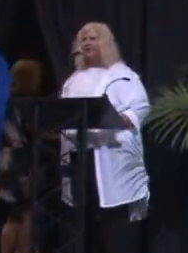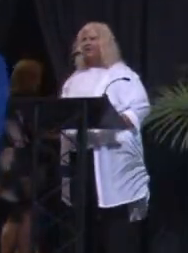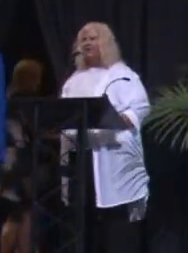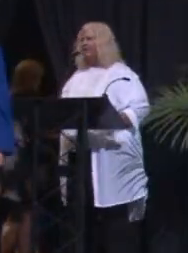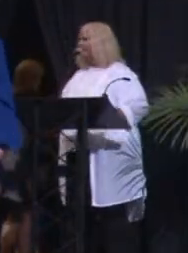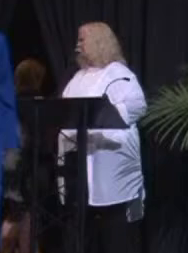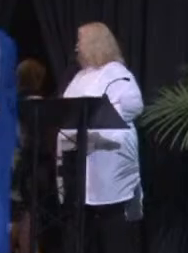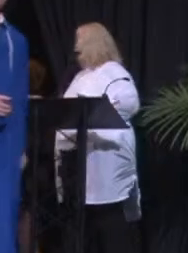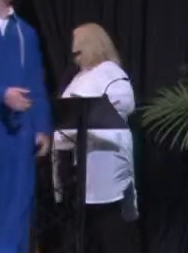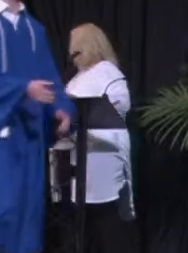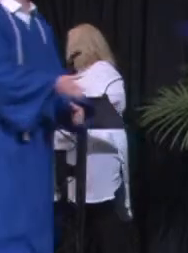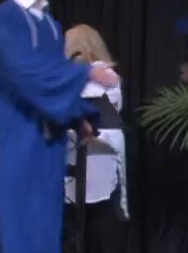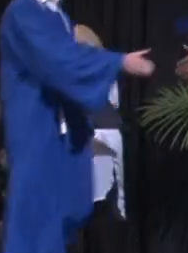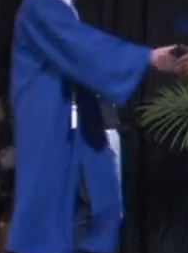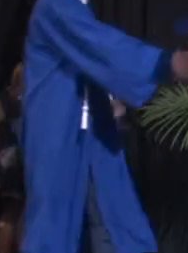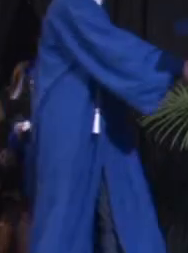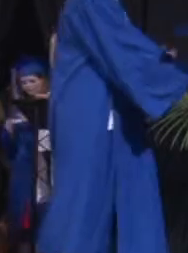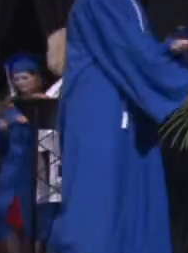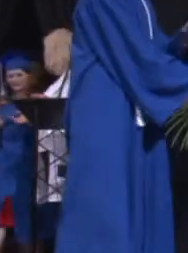Logan Shirk.